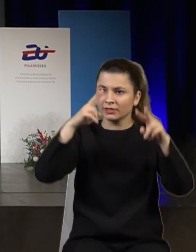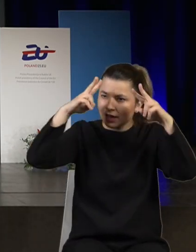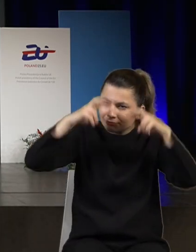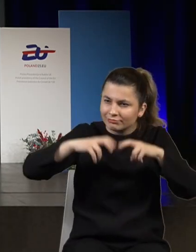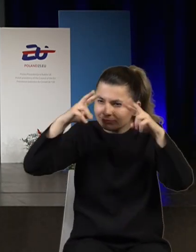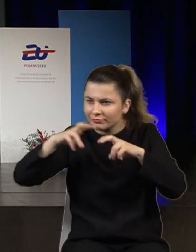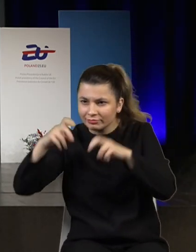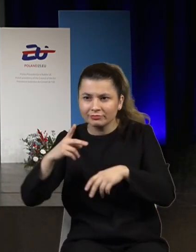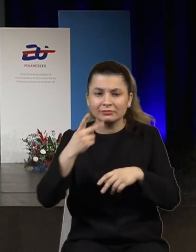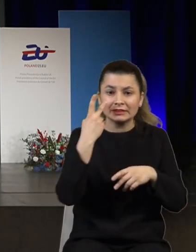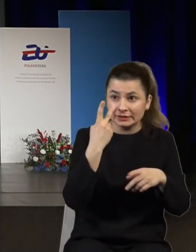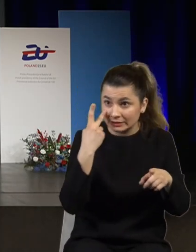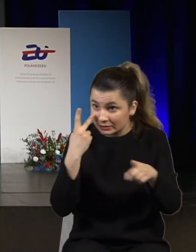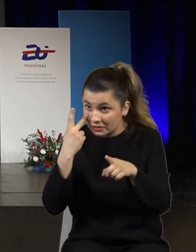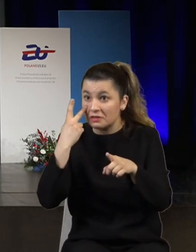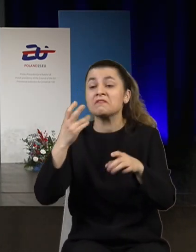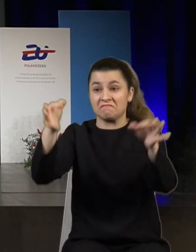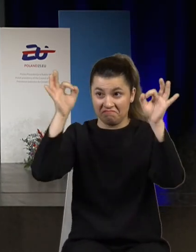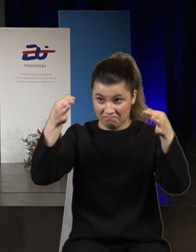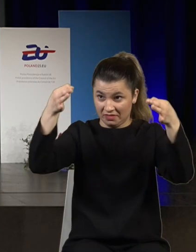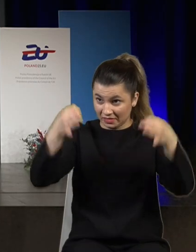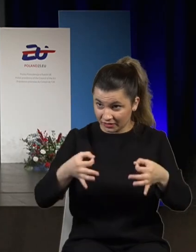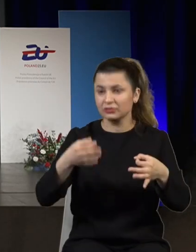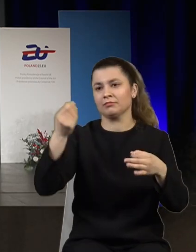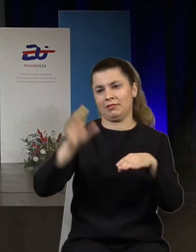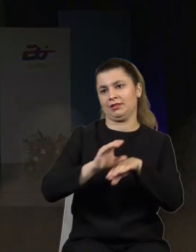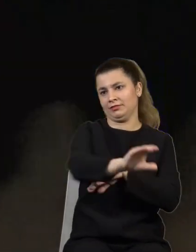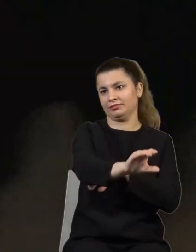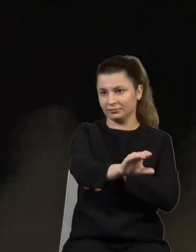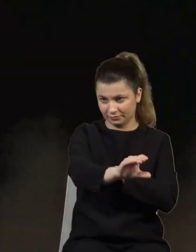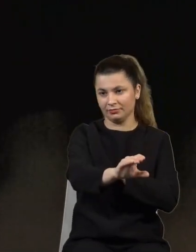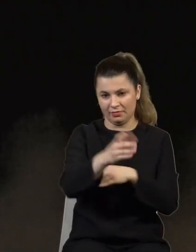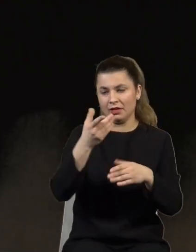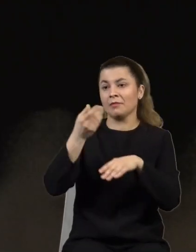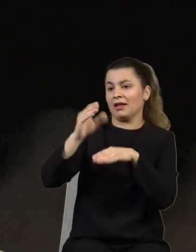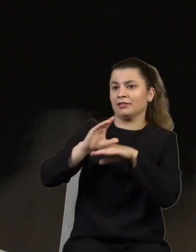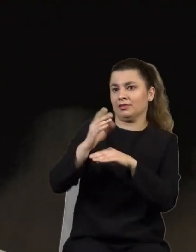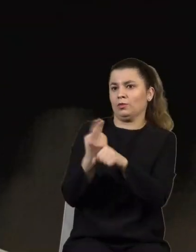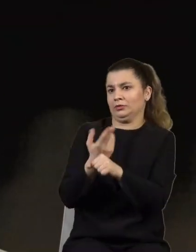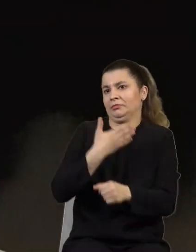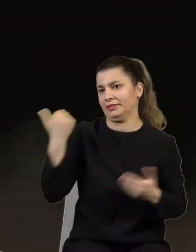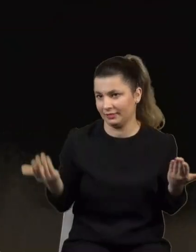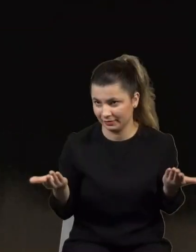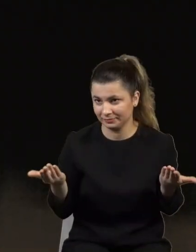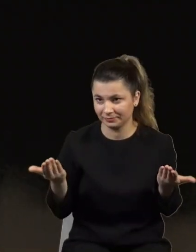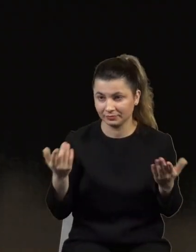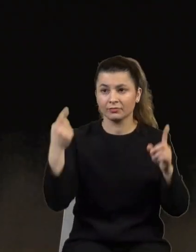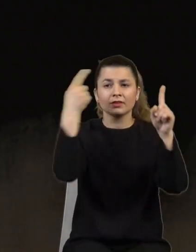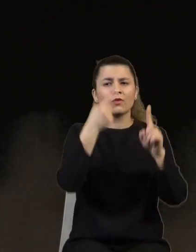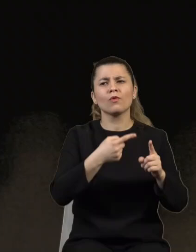be contradictory. I do think we can achieve it all, but we have to really work towards